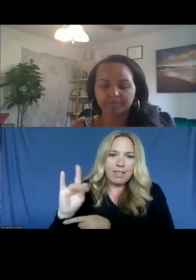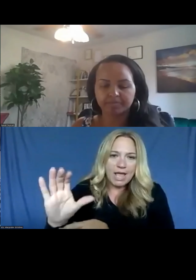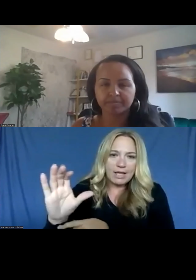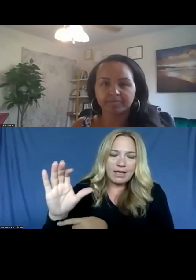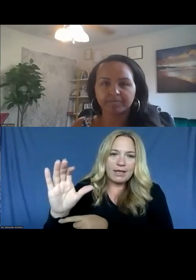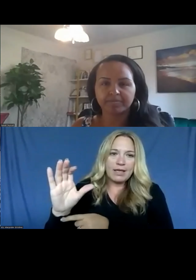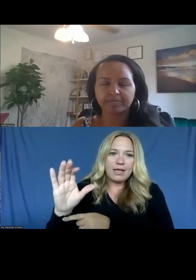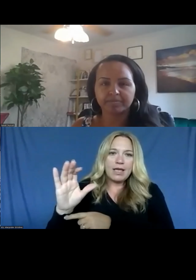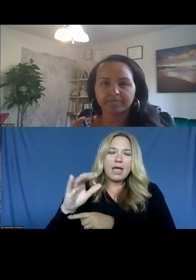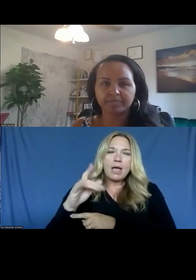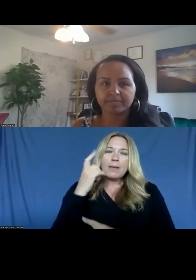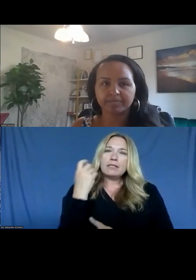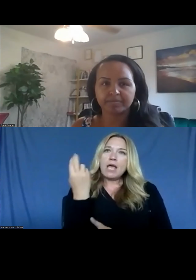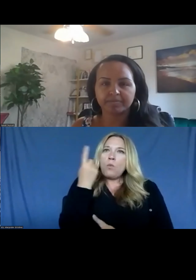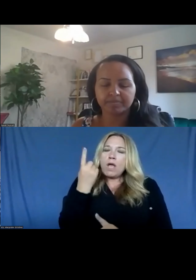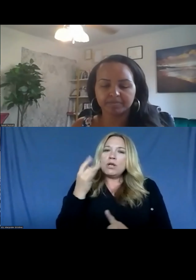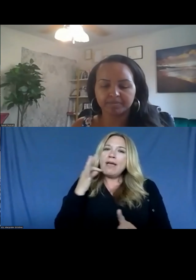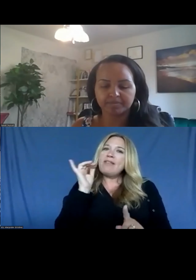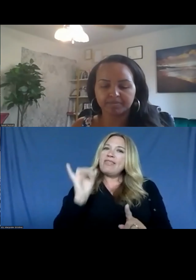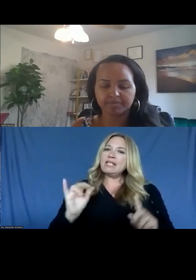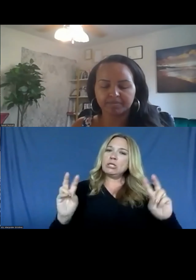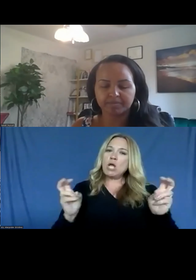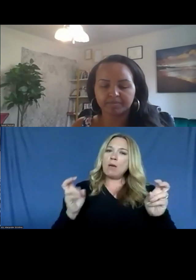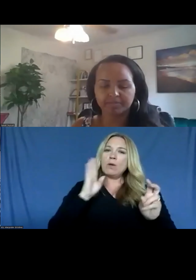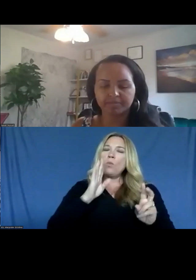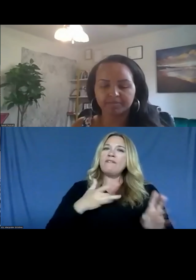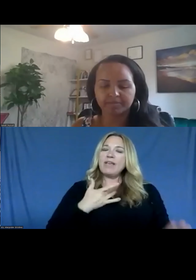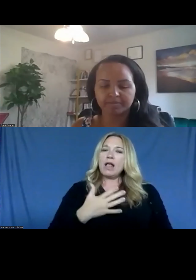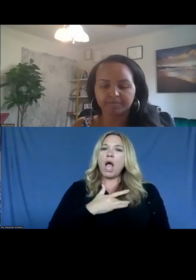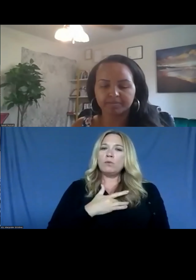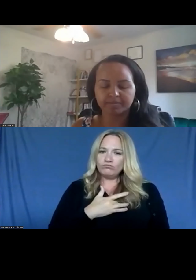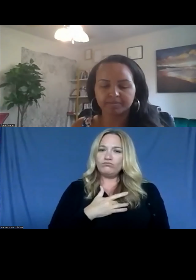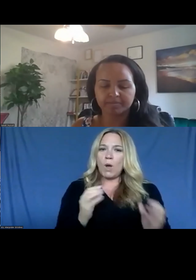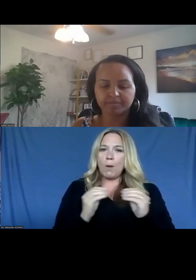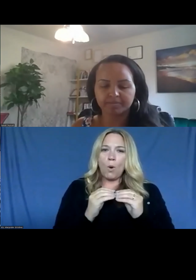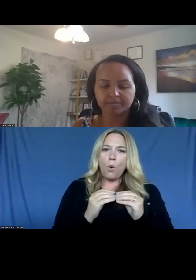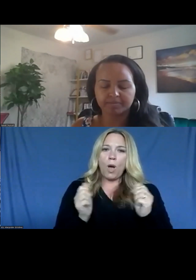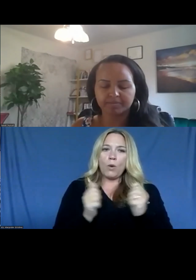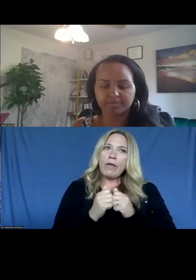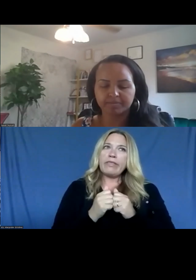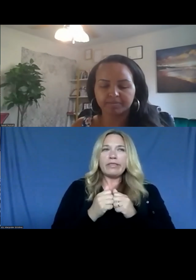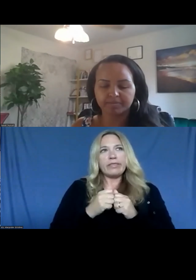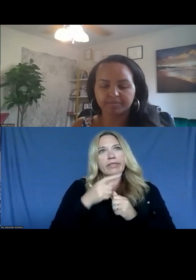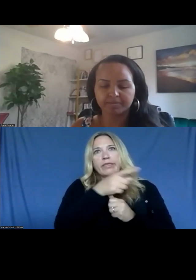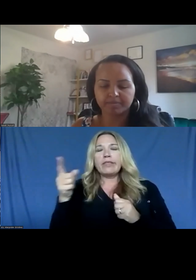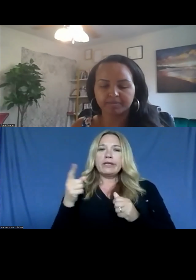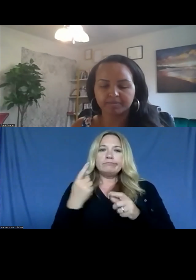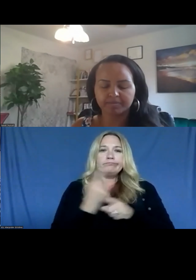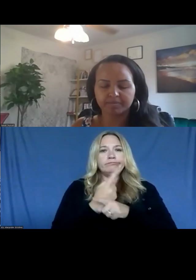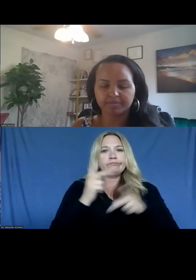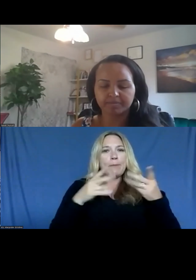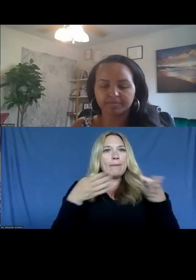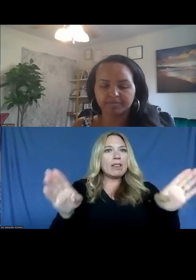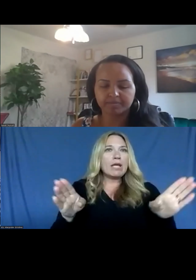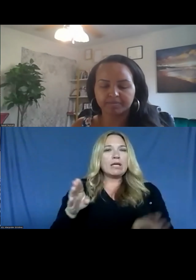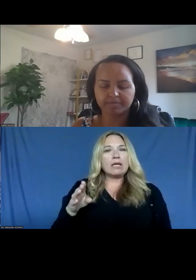resonate more with the average Californian that our arguments around ableism and ageism